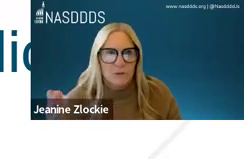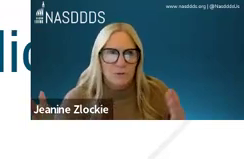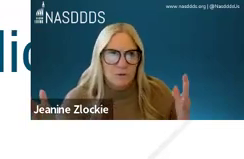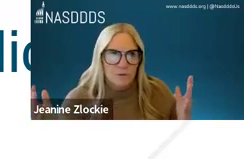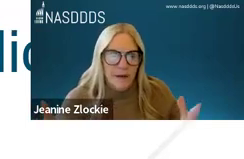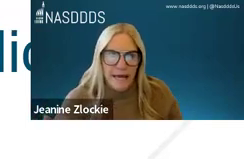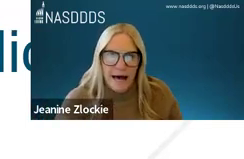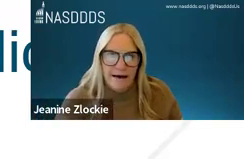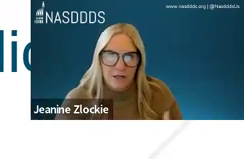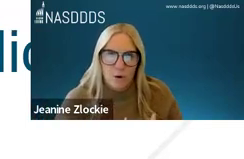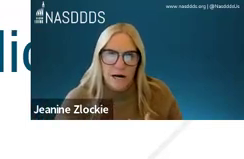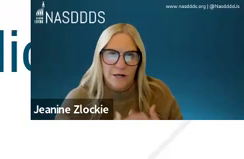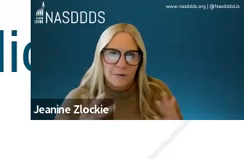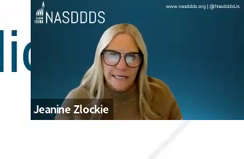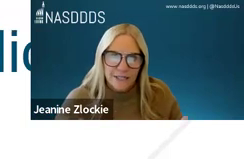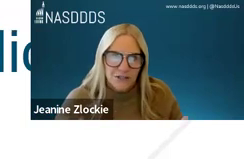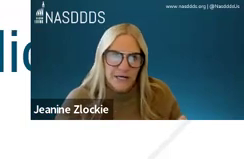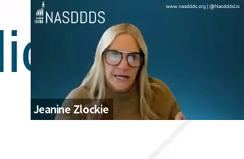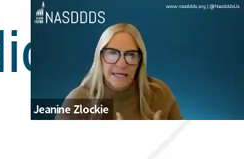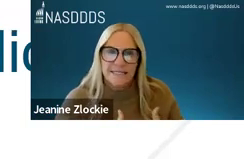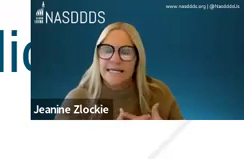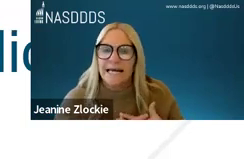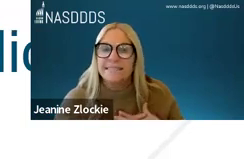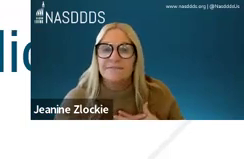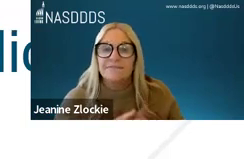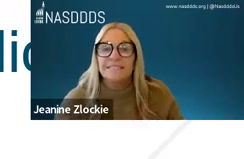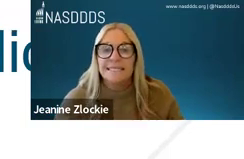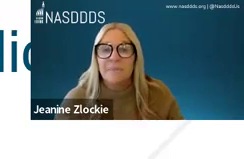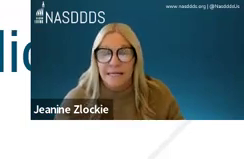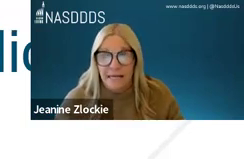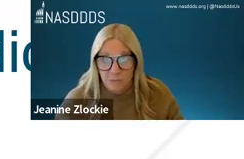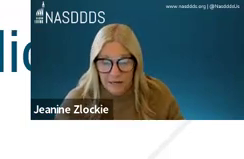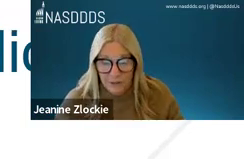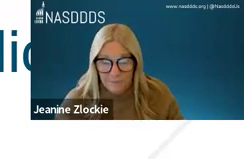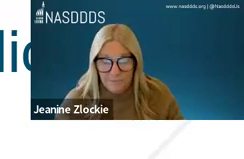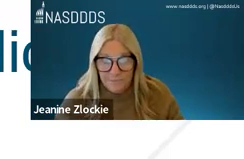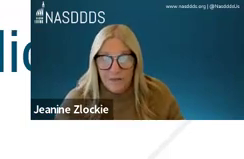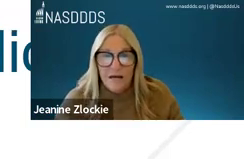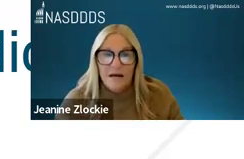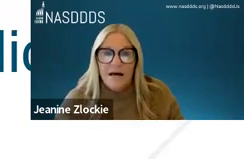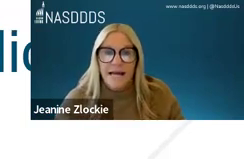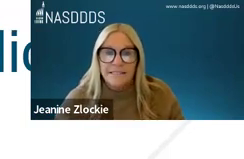people who may have an acquired brain injury. It is the 1915C Medicaid waiver.